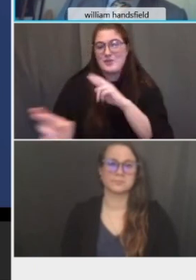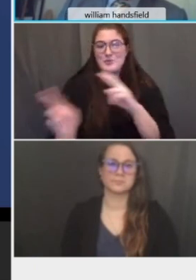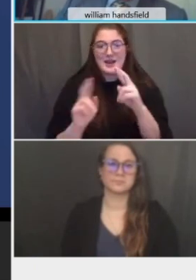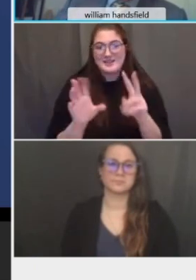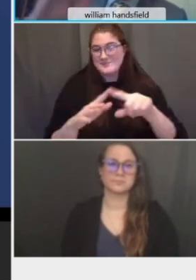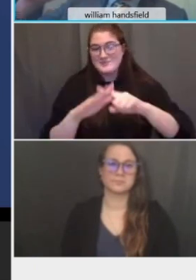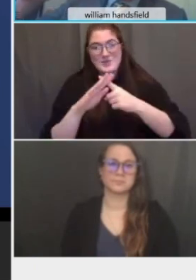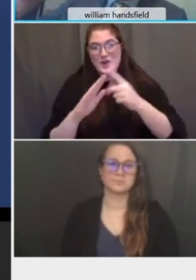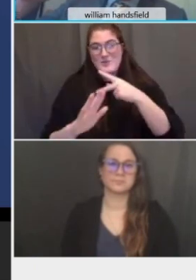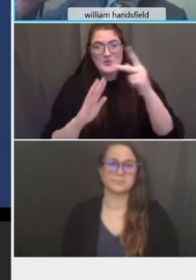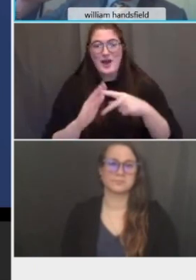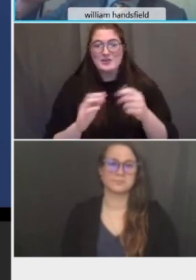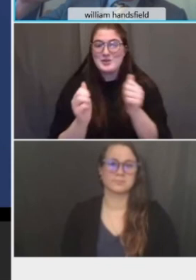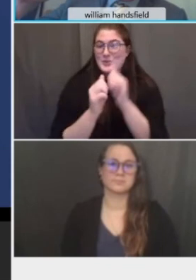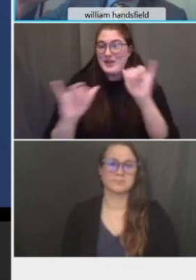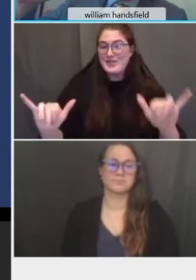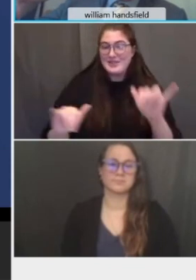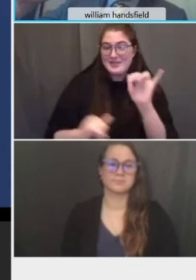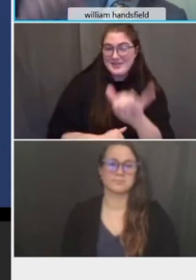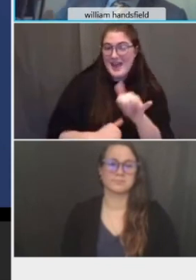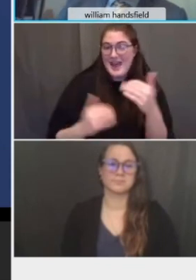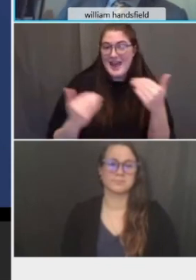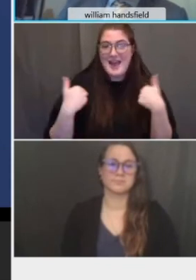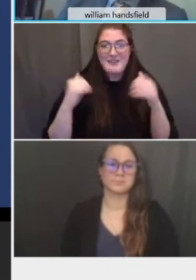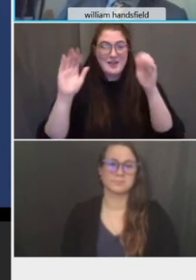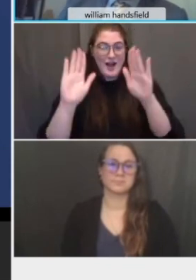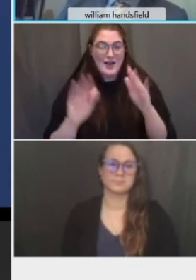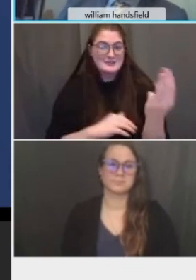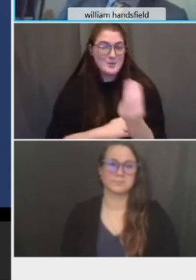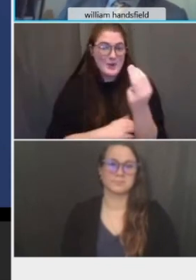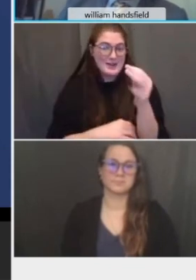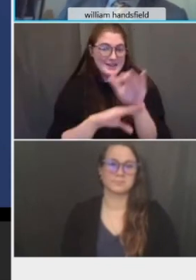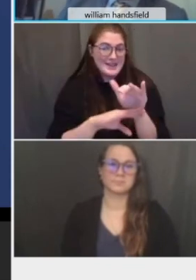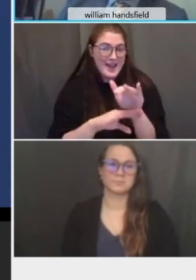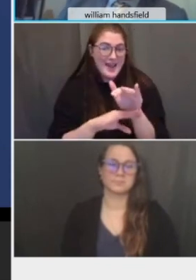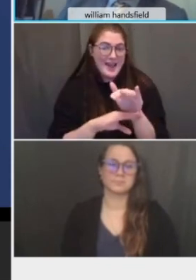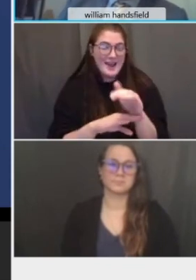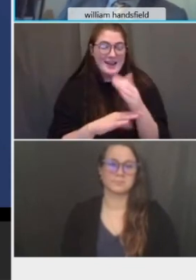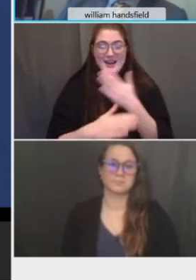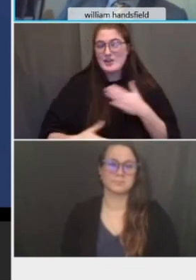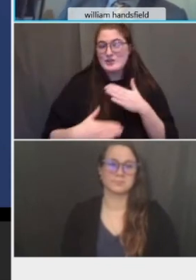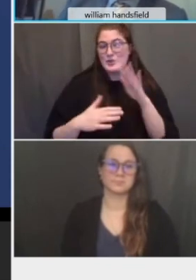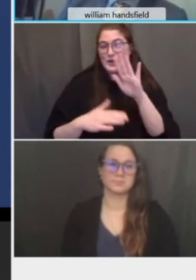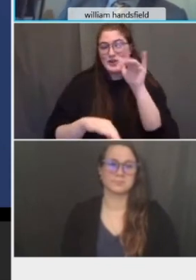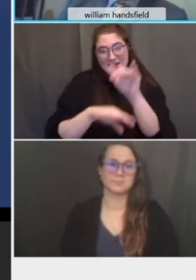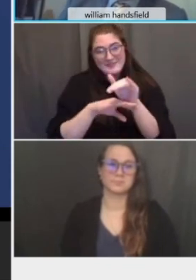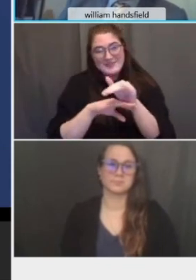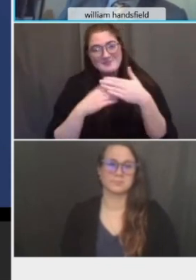With that, have a great Wednesday night, everybody, and enjoy the rest of your evening.